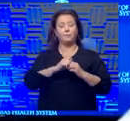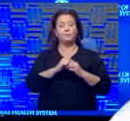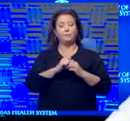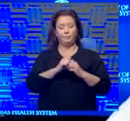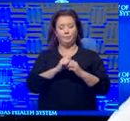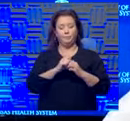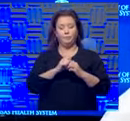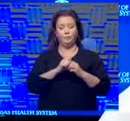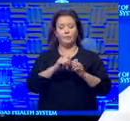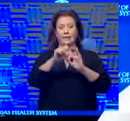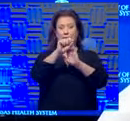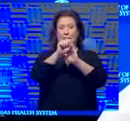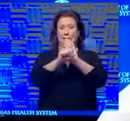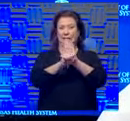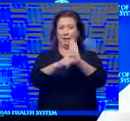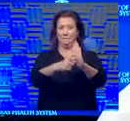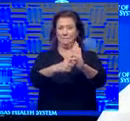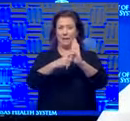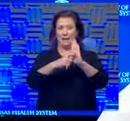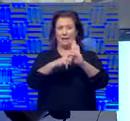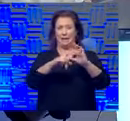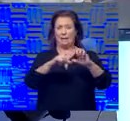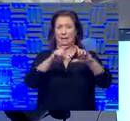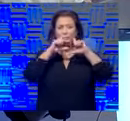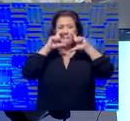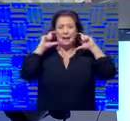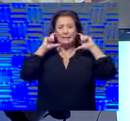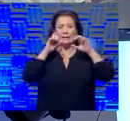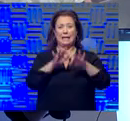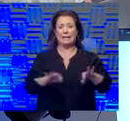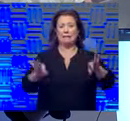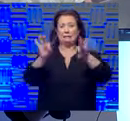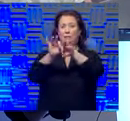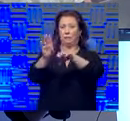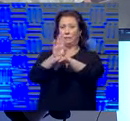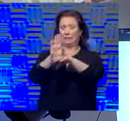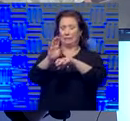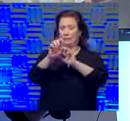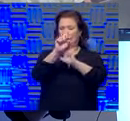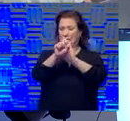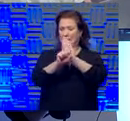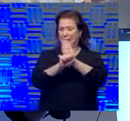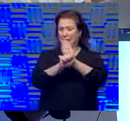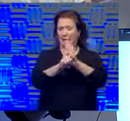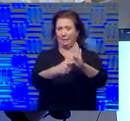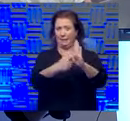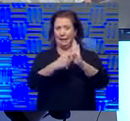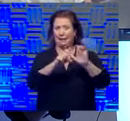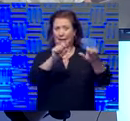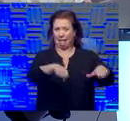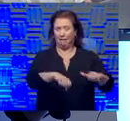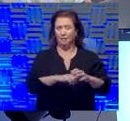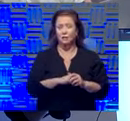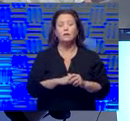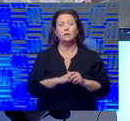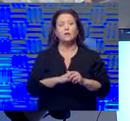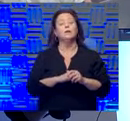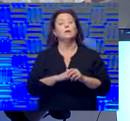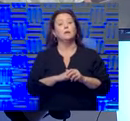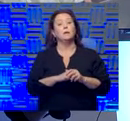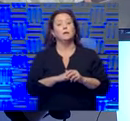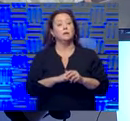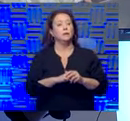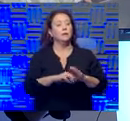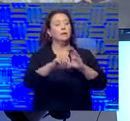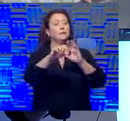state mandate masks in essential businesses? Okay, Dr. Norman, that's yours. The state, I